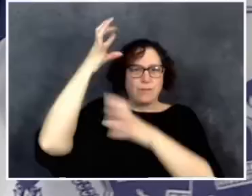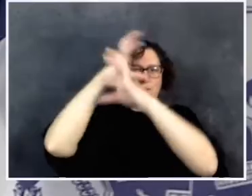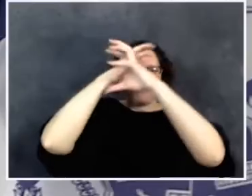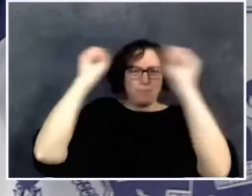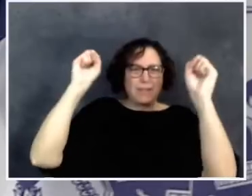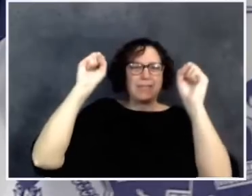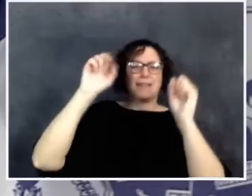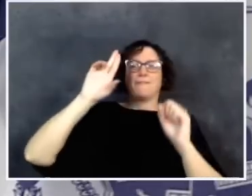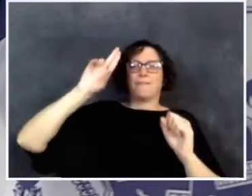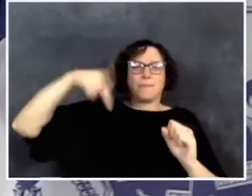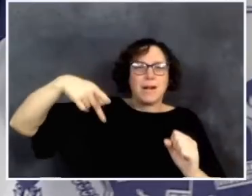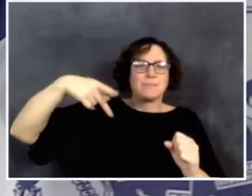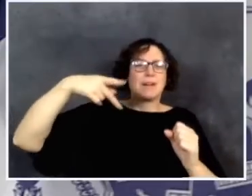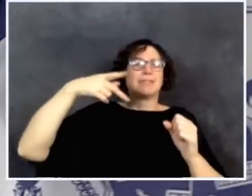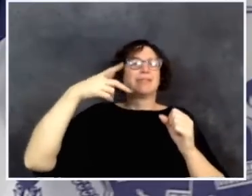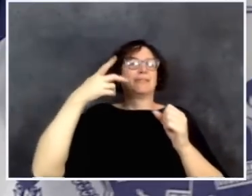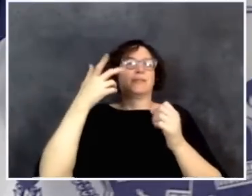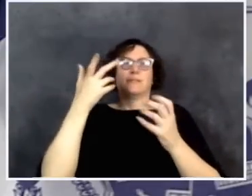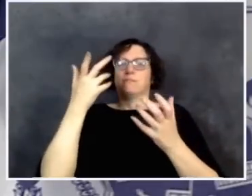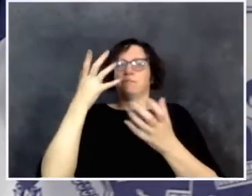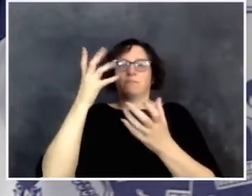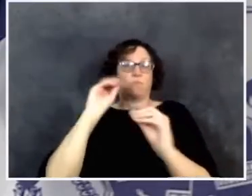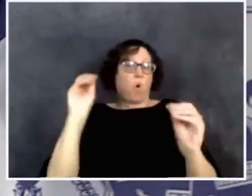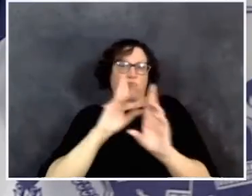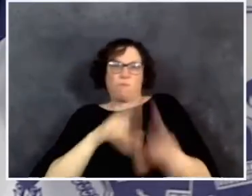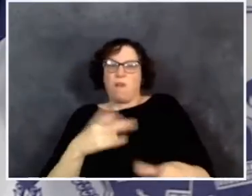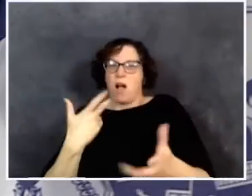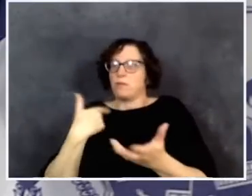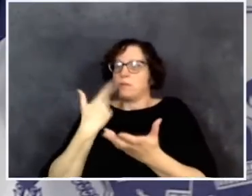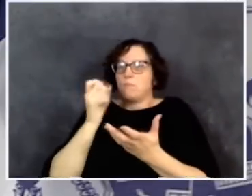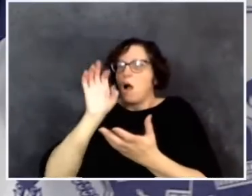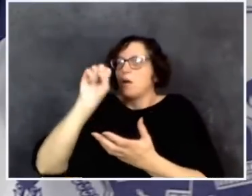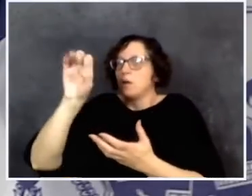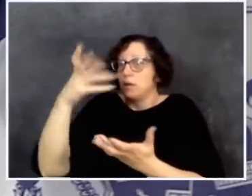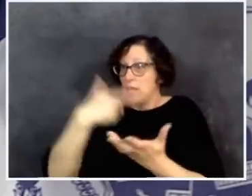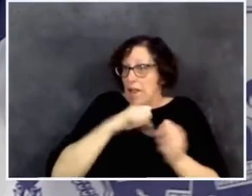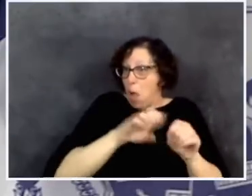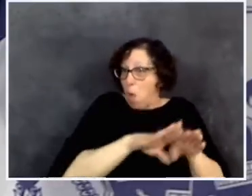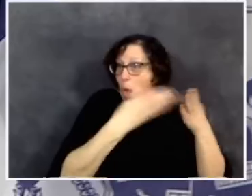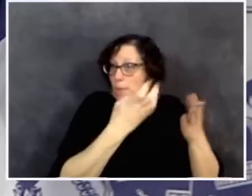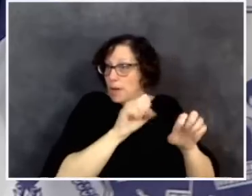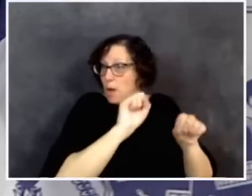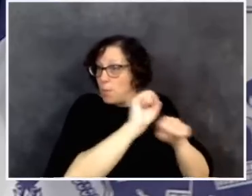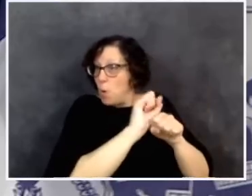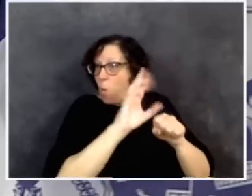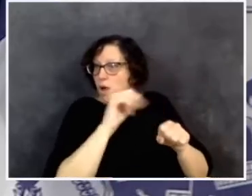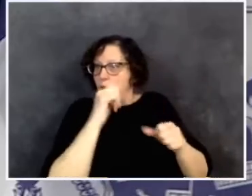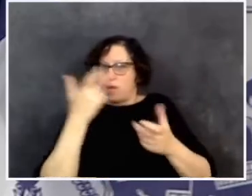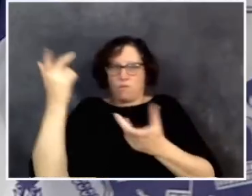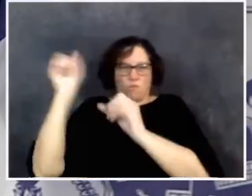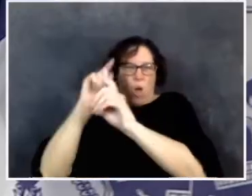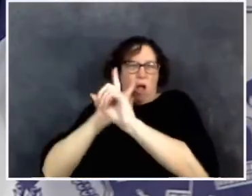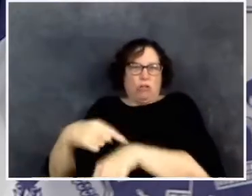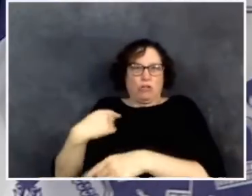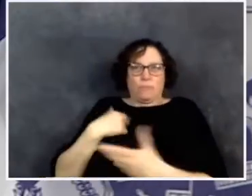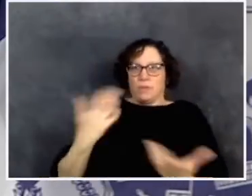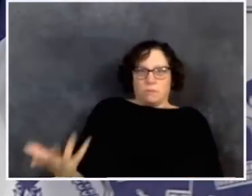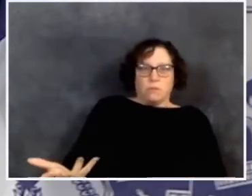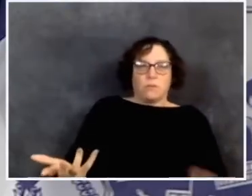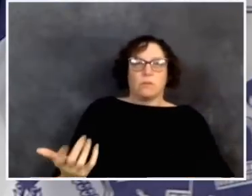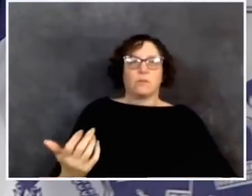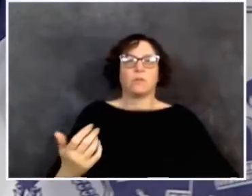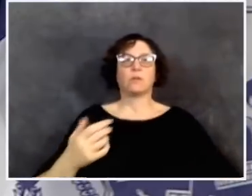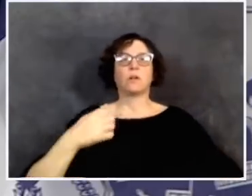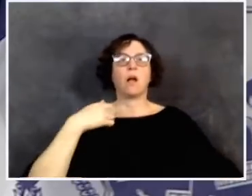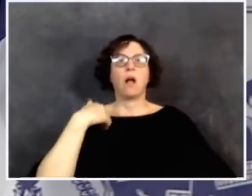importance of the stimulus. I find it just unbelievable. I don't know what they think they will gain through their